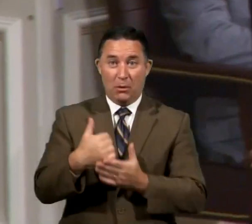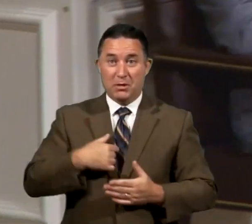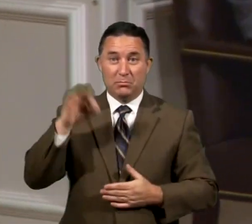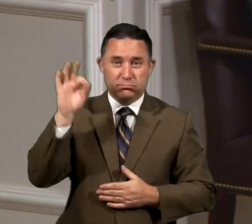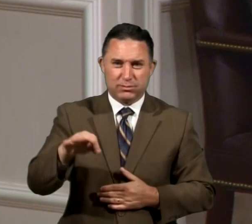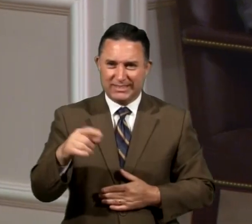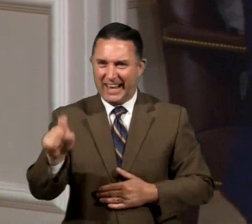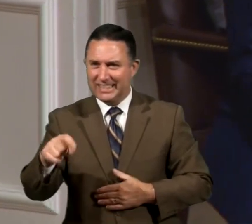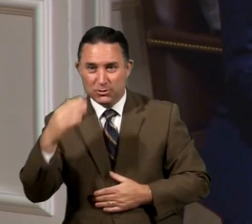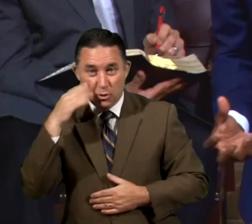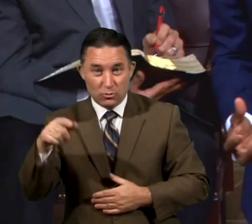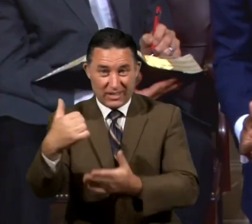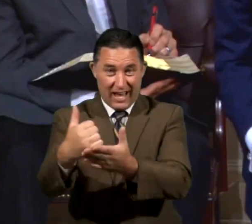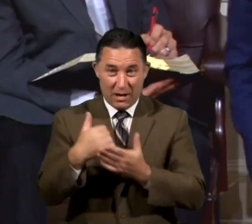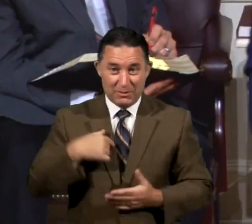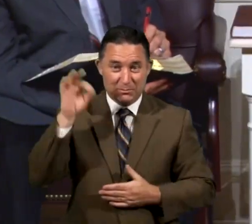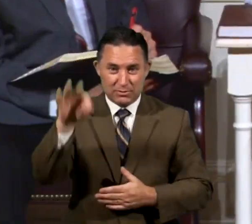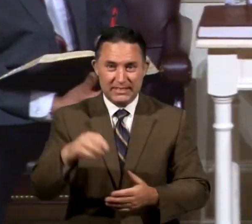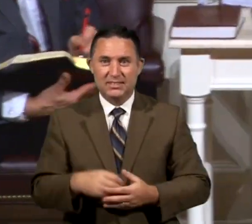That's what I need to know.